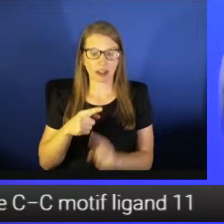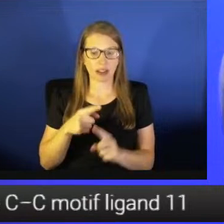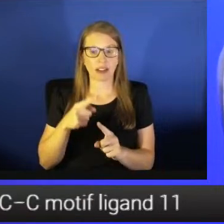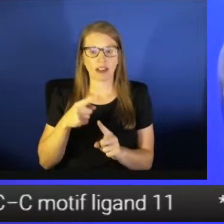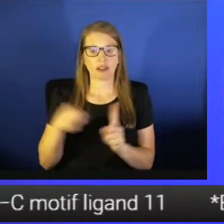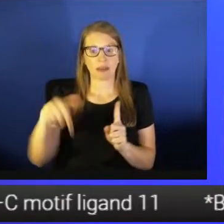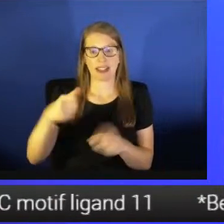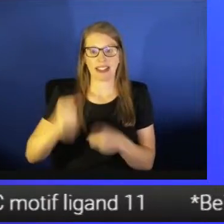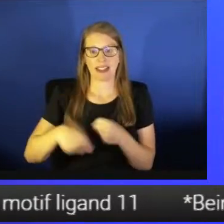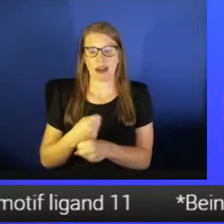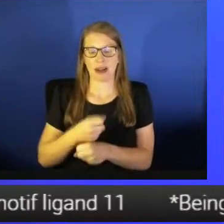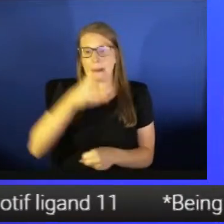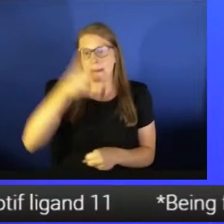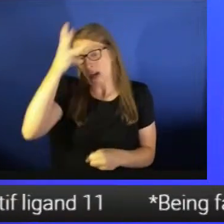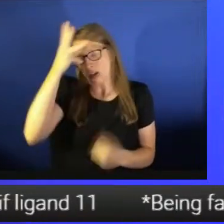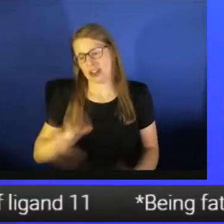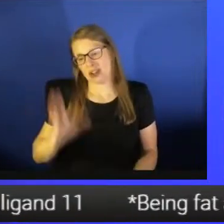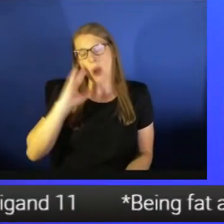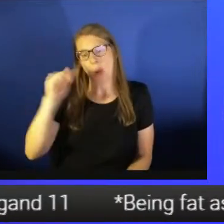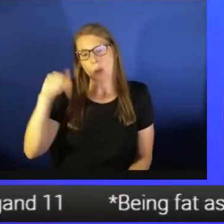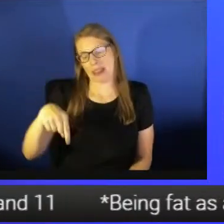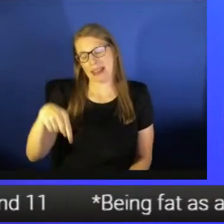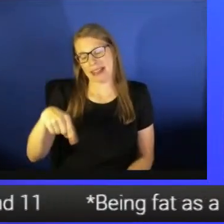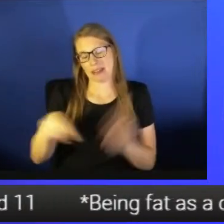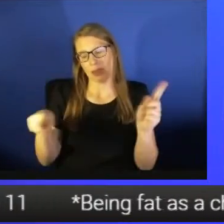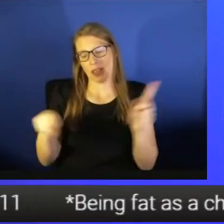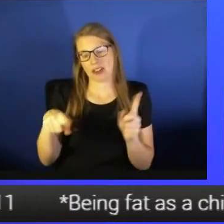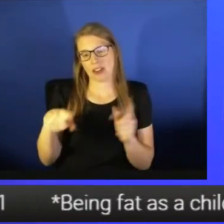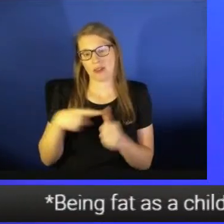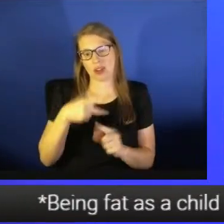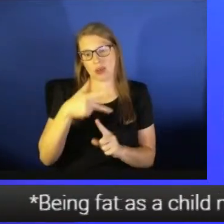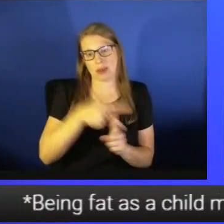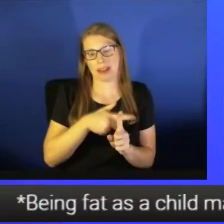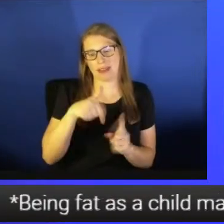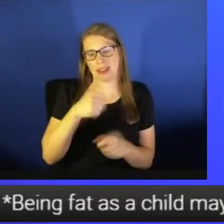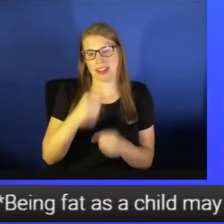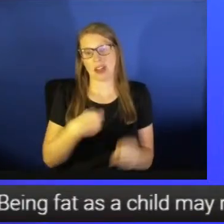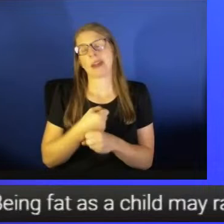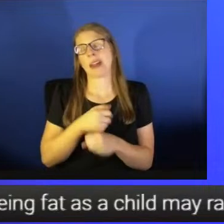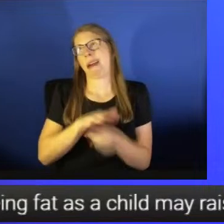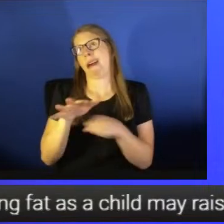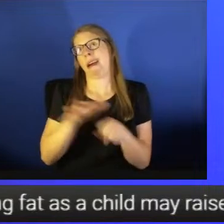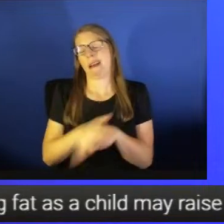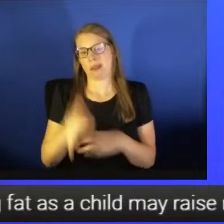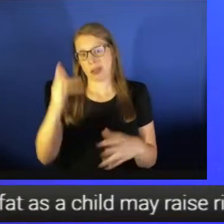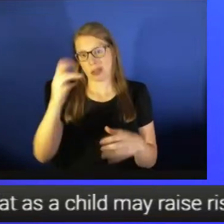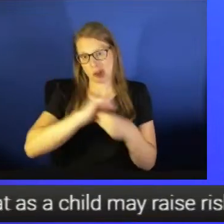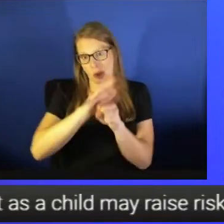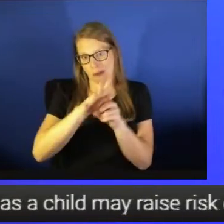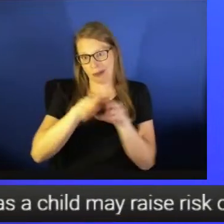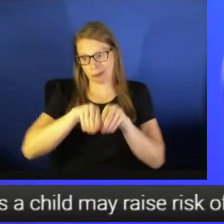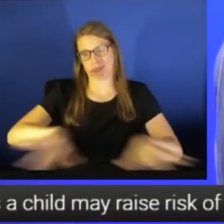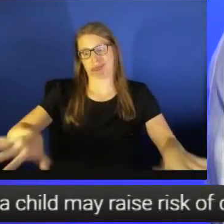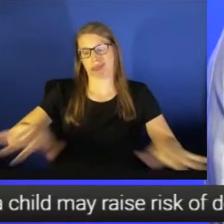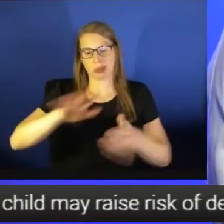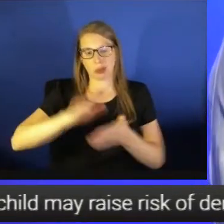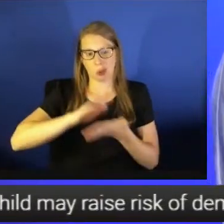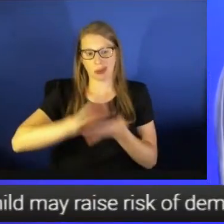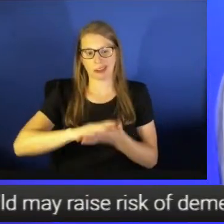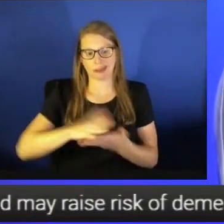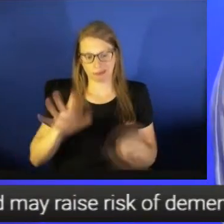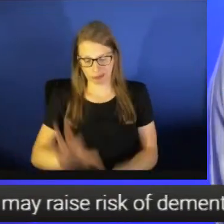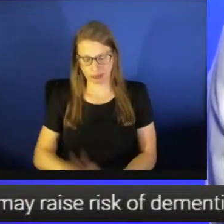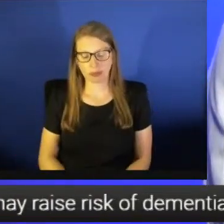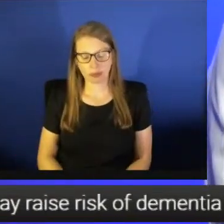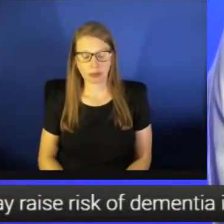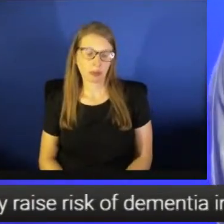parents already know this. I think that the first 3 months of this year, there was plenty of COVID in the schools. And so I think